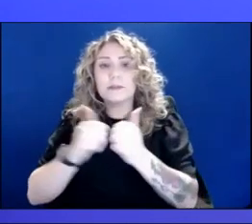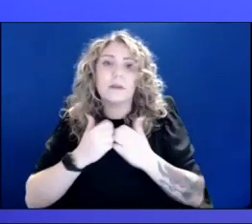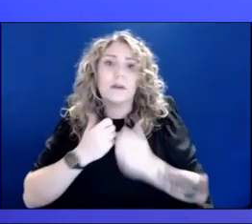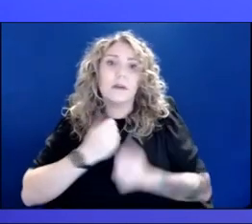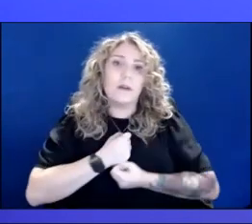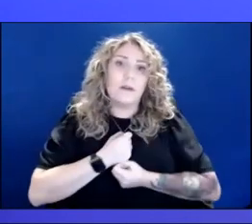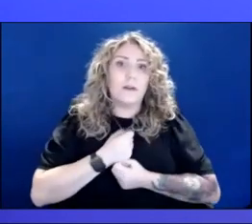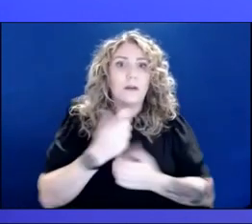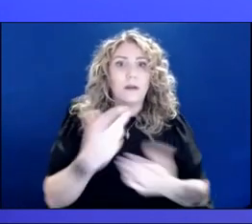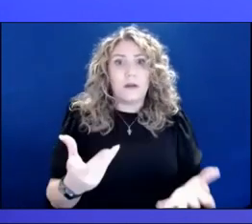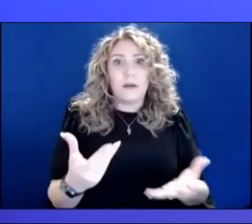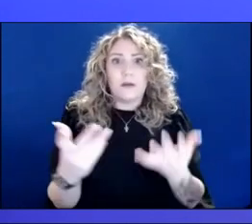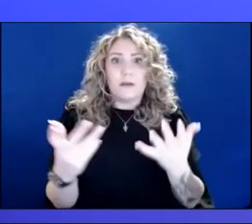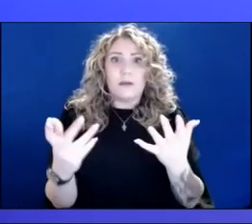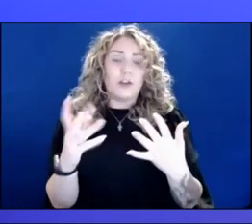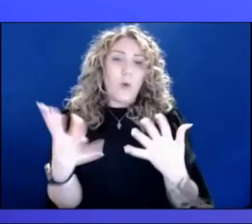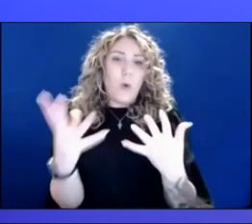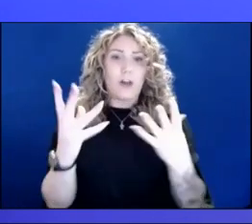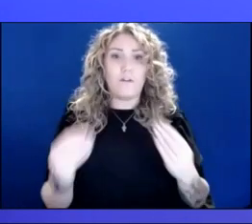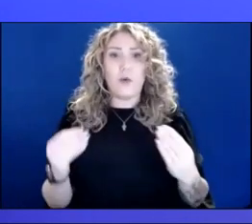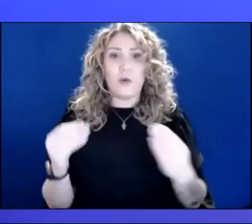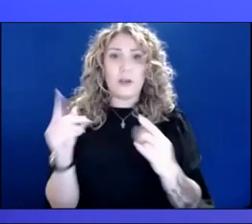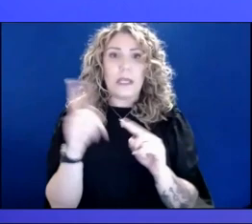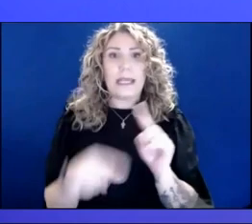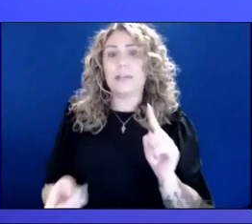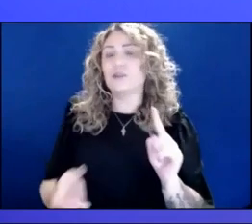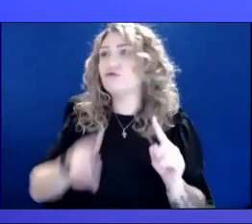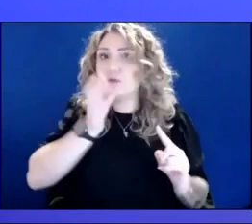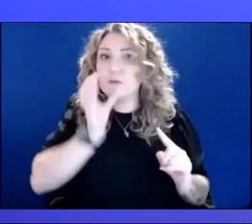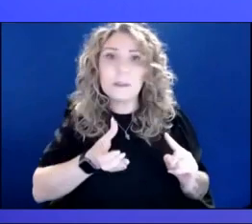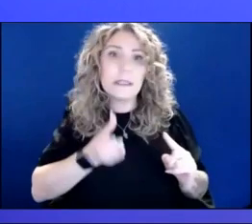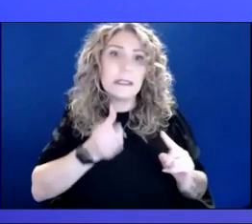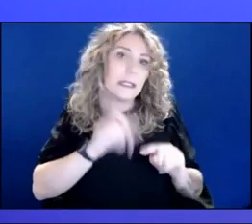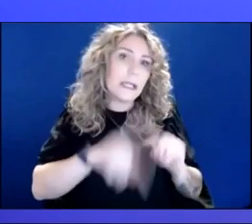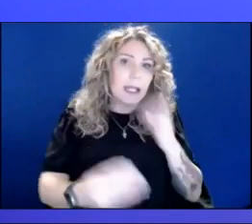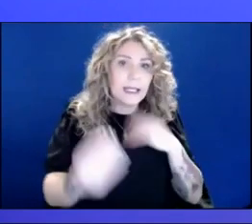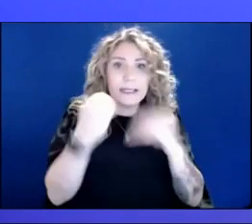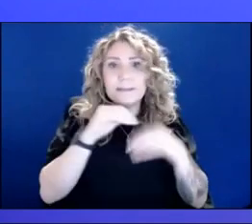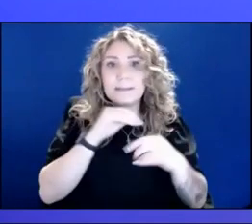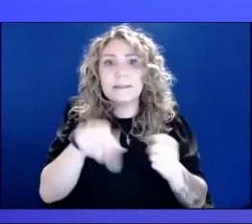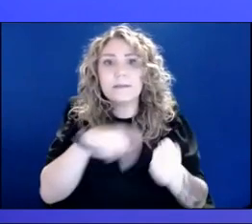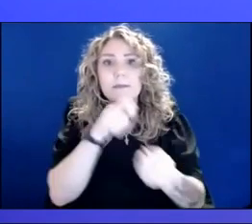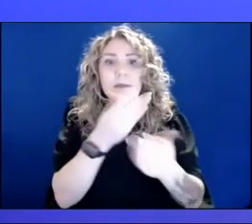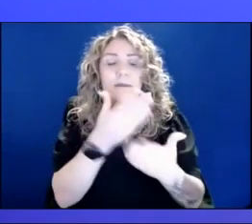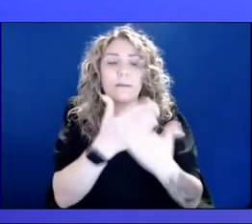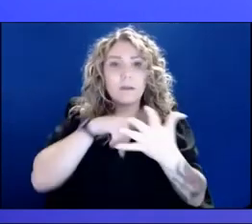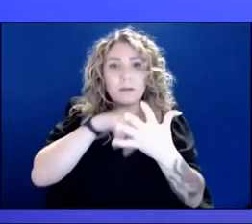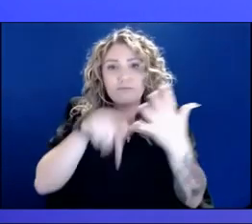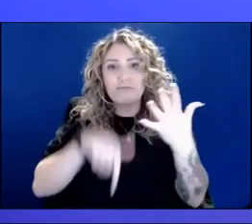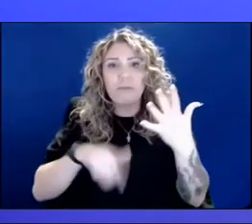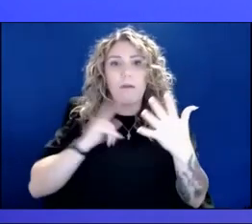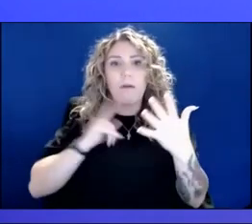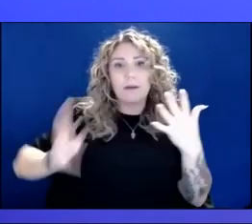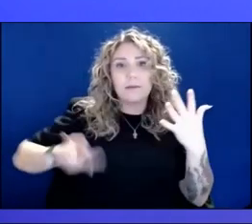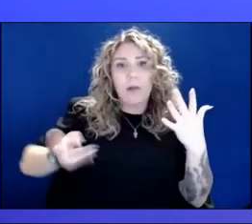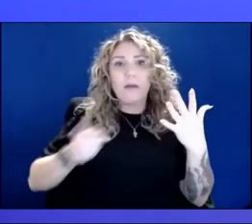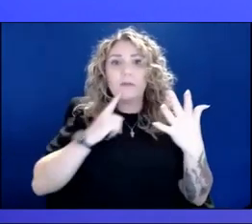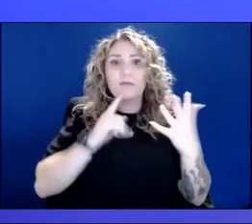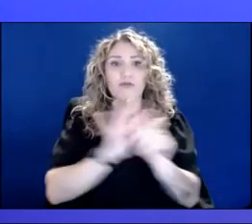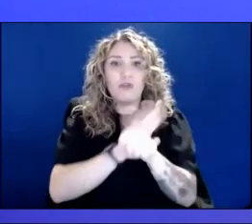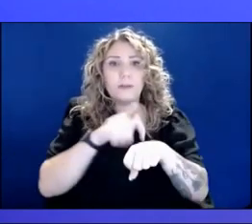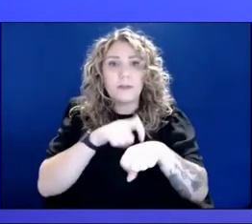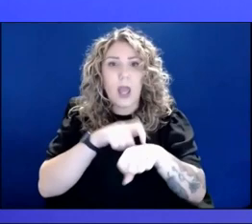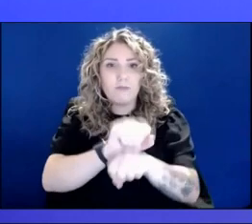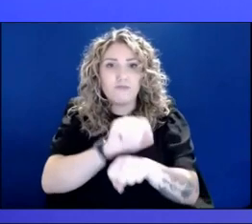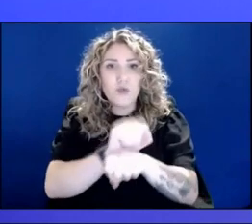your fluid status. You can't drink. You can't eat certain things. So dialysis is almost like a full-time job for some